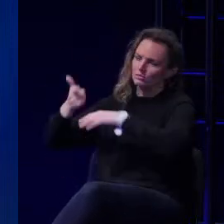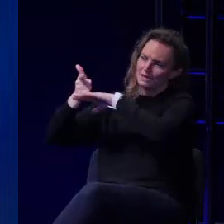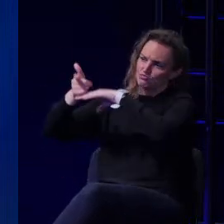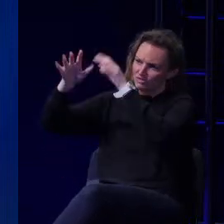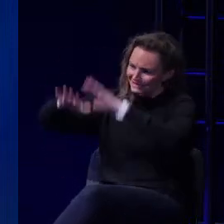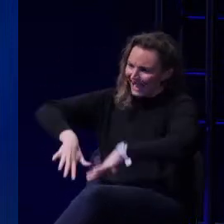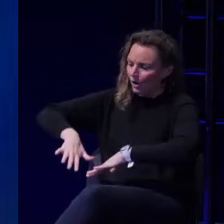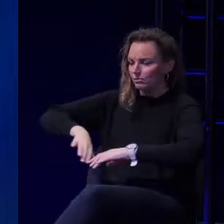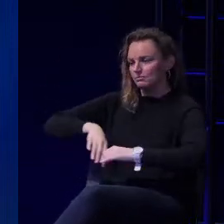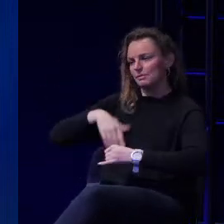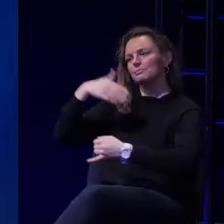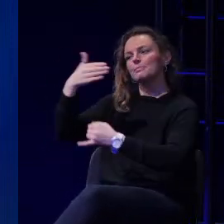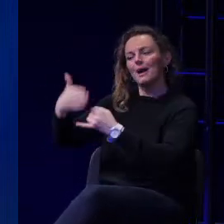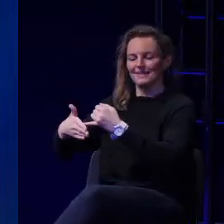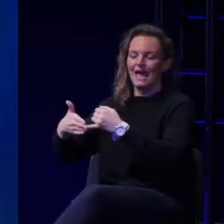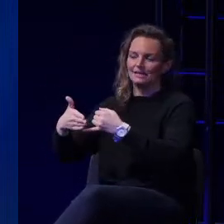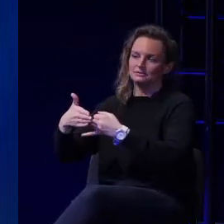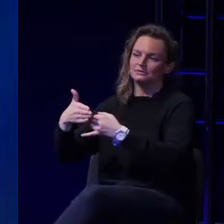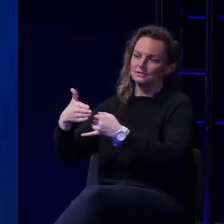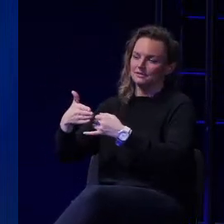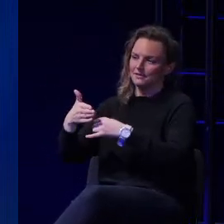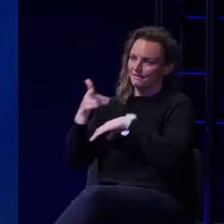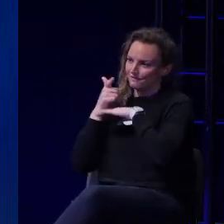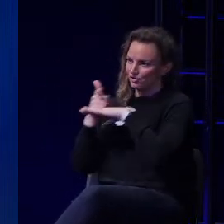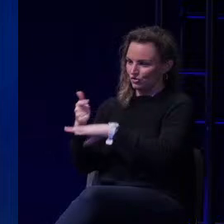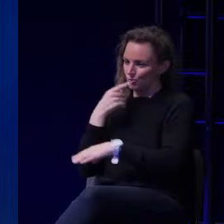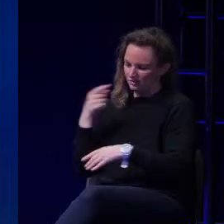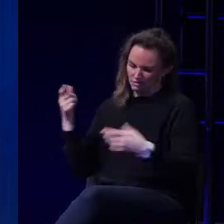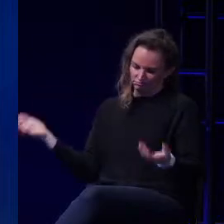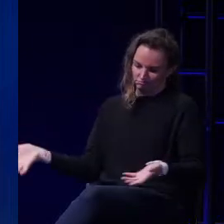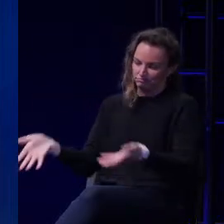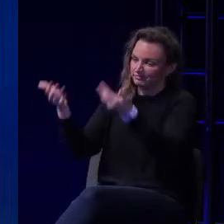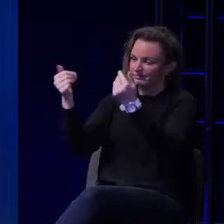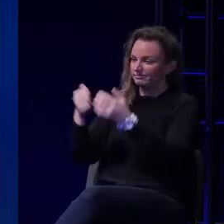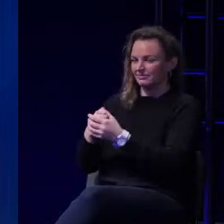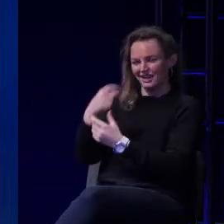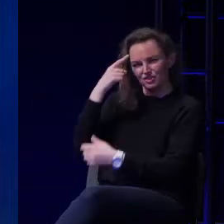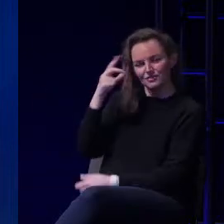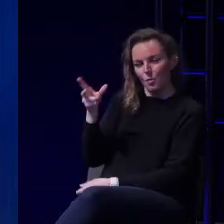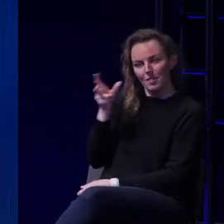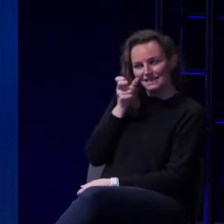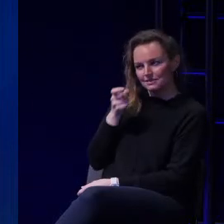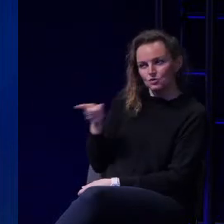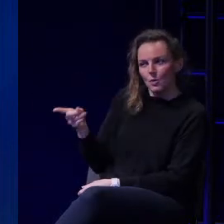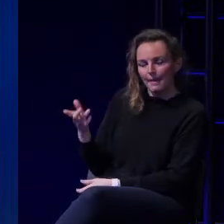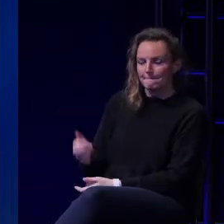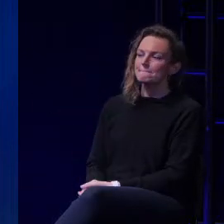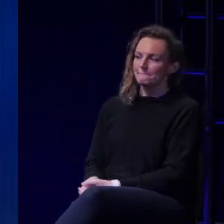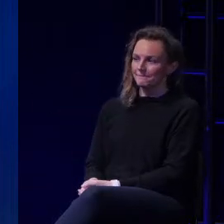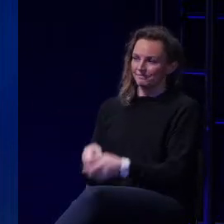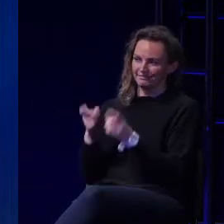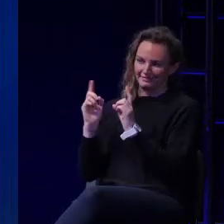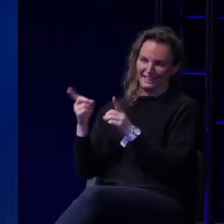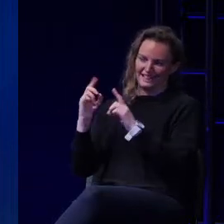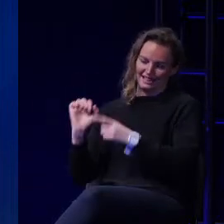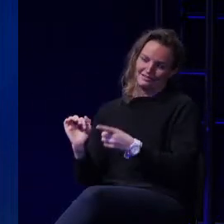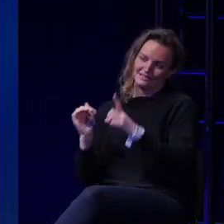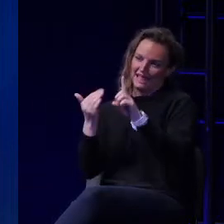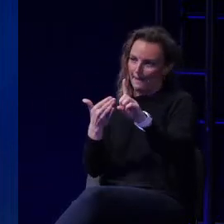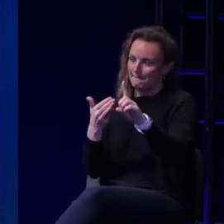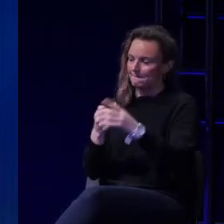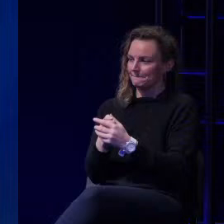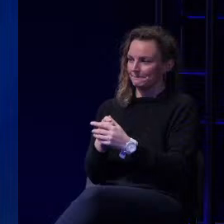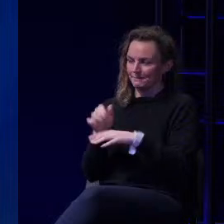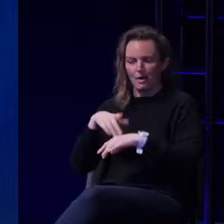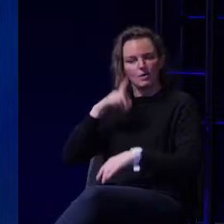the final part, he was saying, you're like, I just don't listen to him. But that's the point. Is the point. I'm not there to